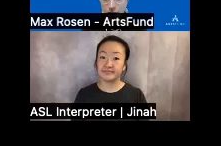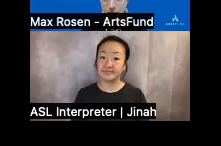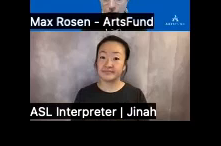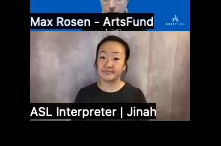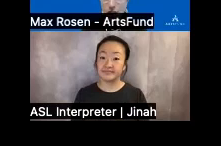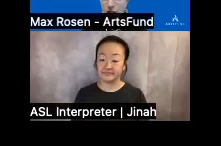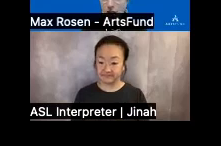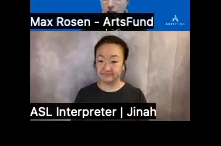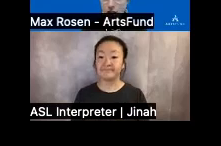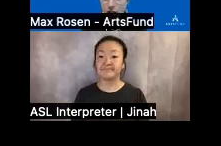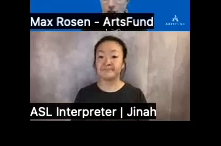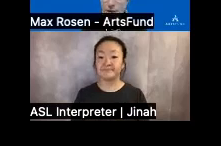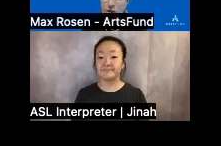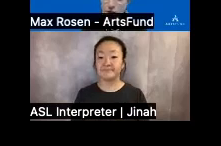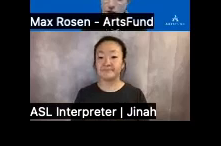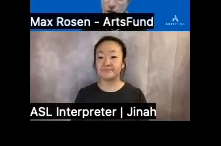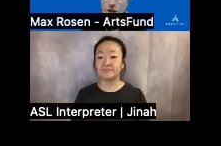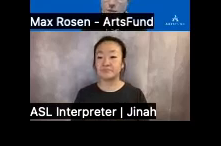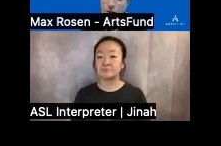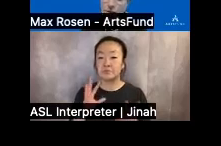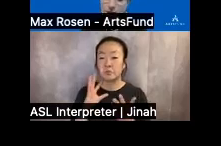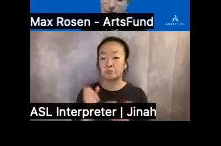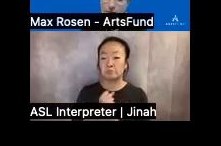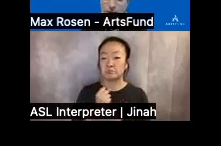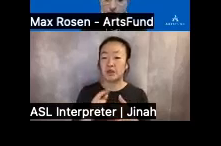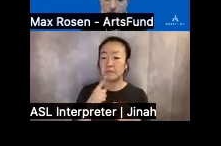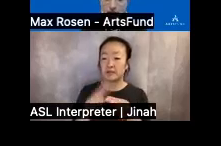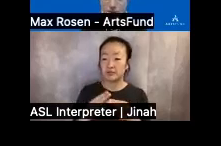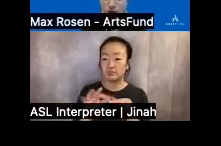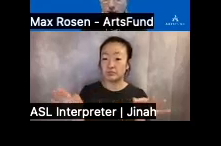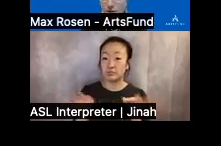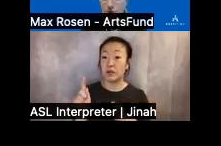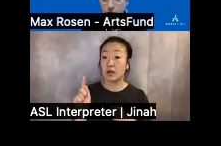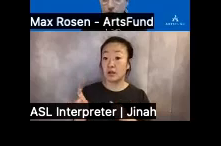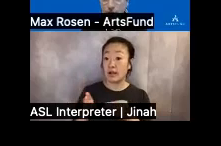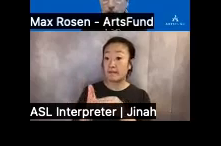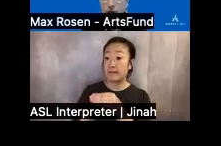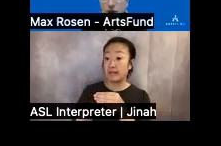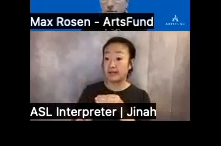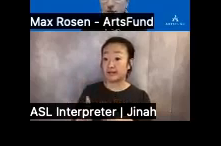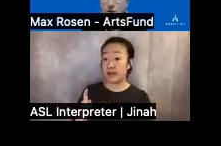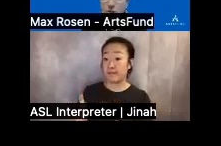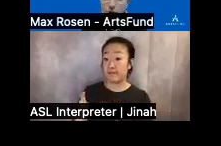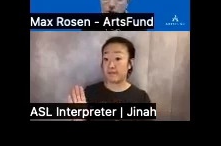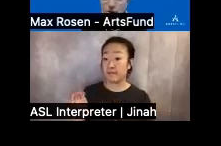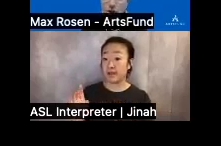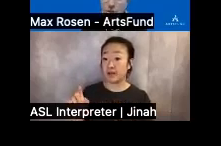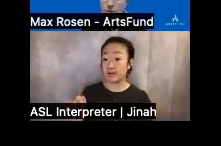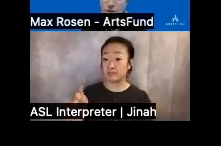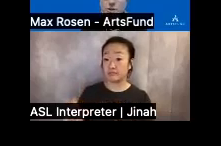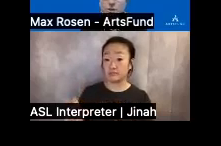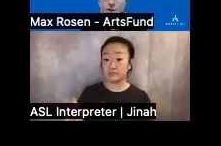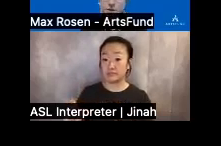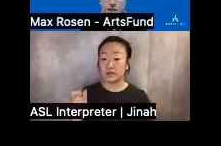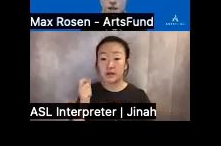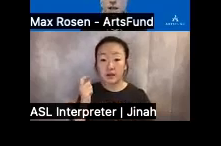Great. And I'll take a second to mention the Mark Complete button on the bottom of this form is you're able